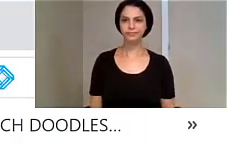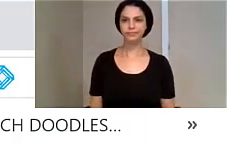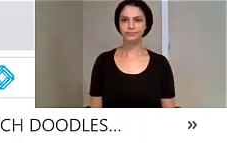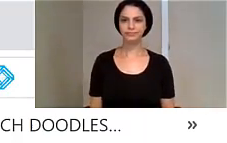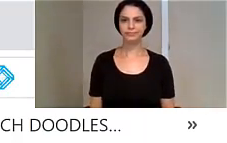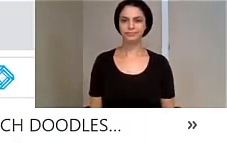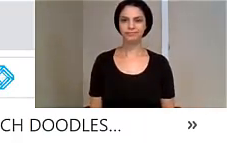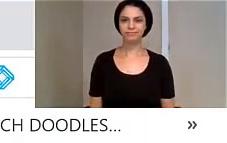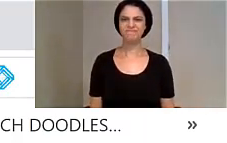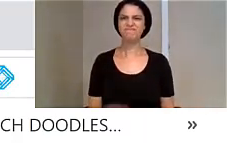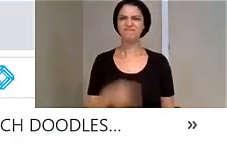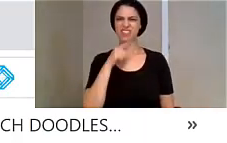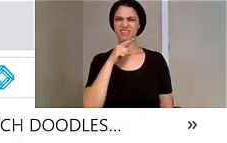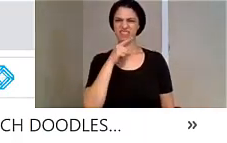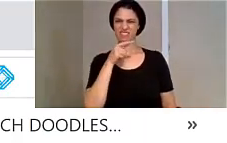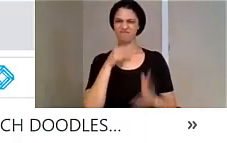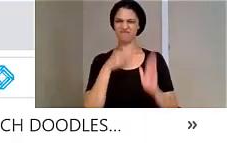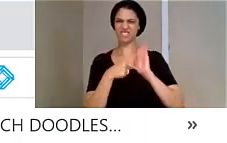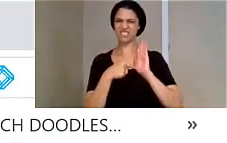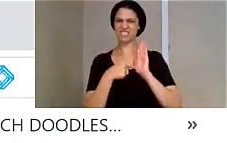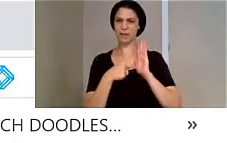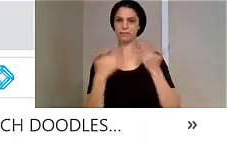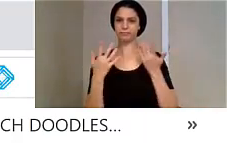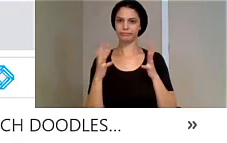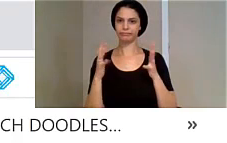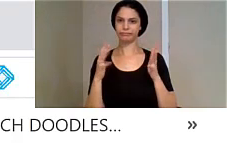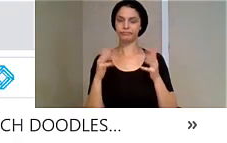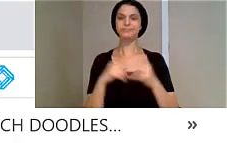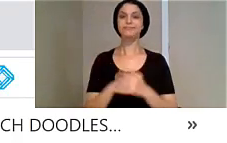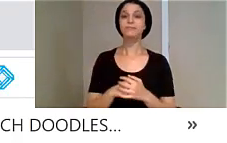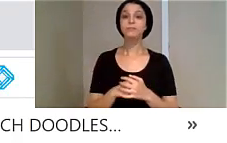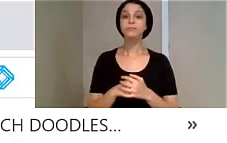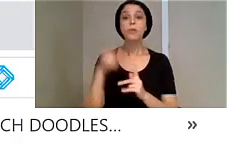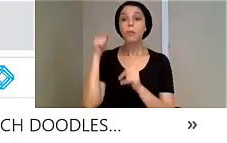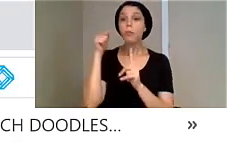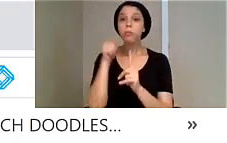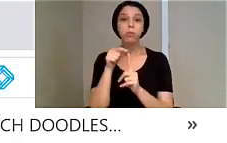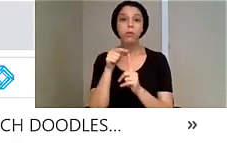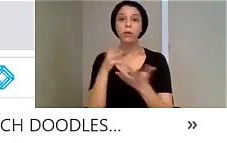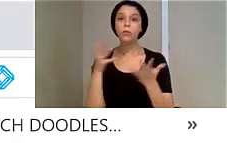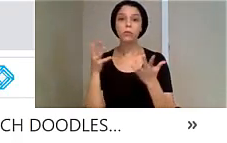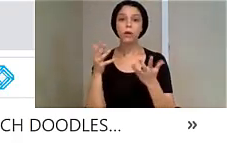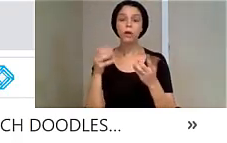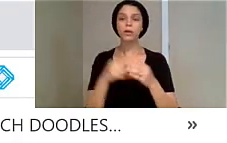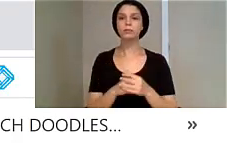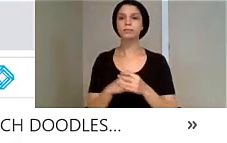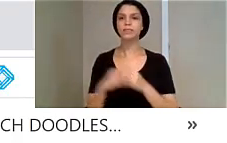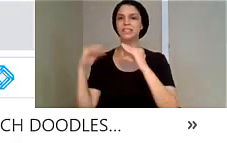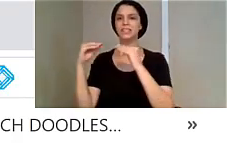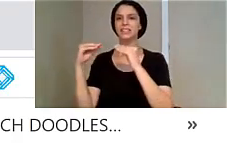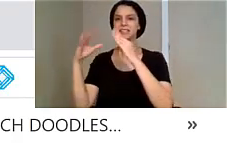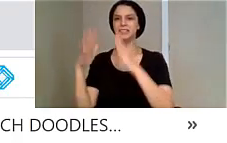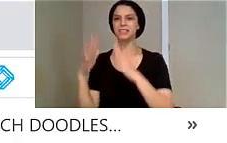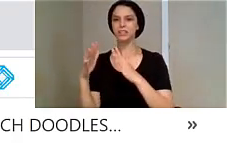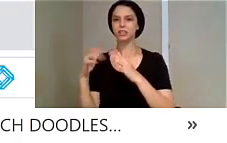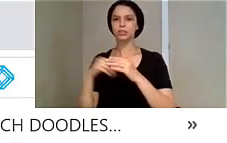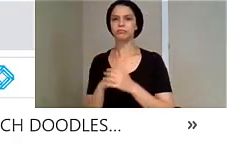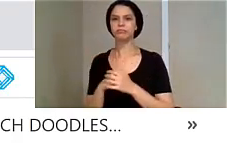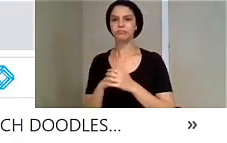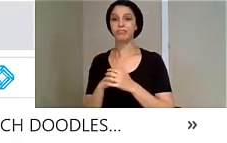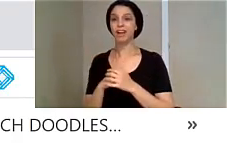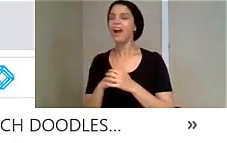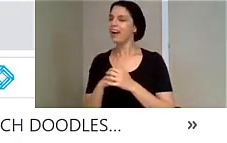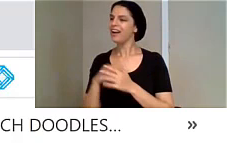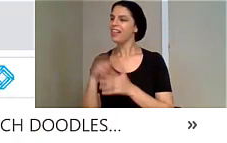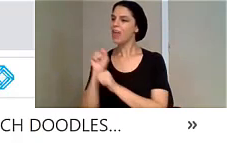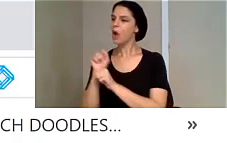is an example of a Google Docs Cloud assignment, and the purpose of it is so that a teacher can give each student their own copy of the